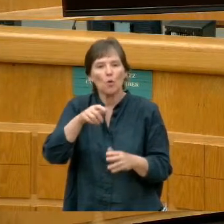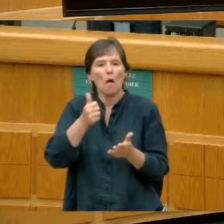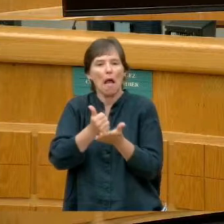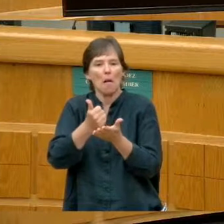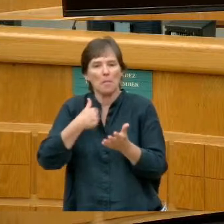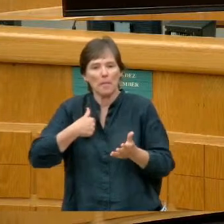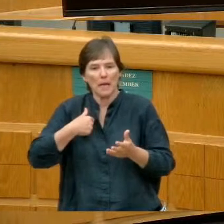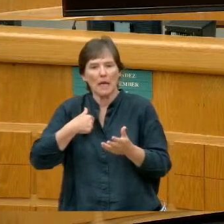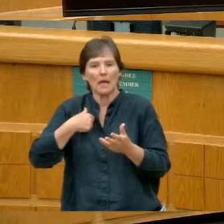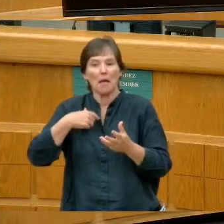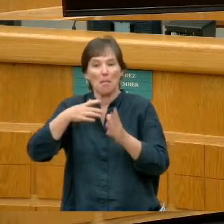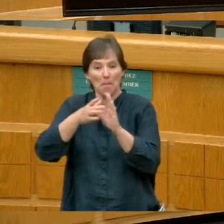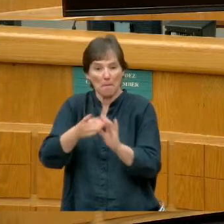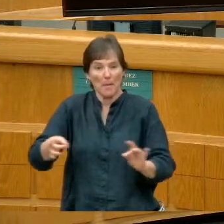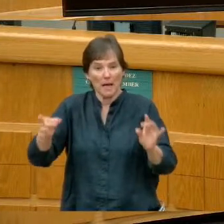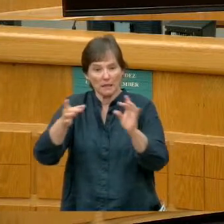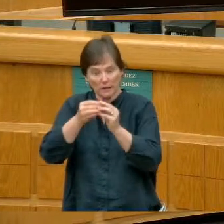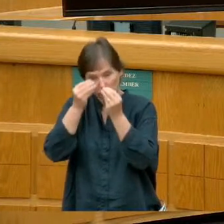this message.